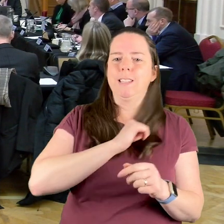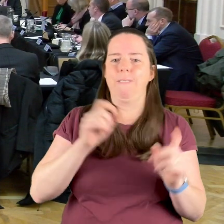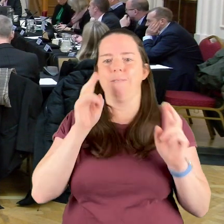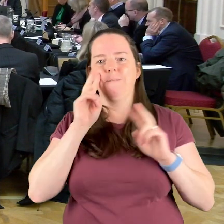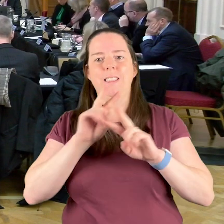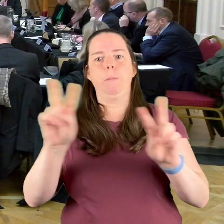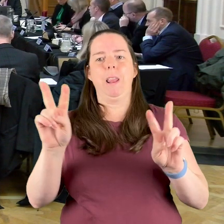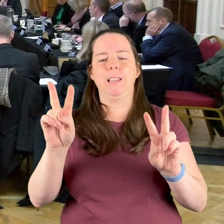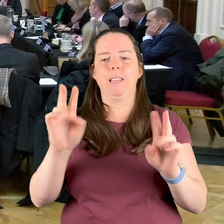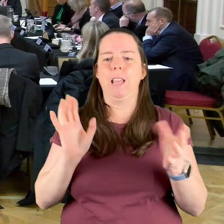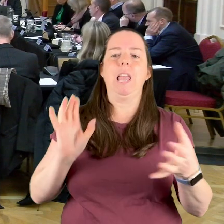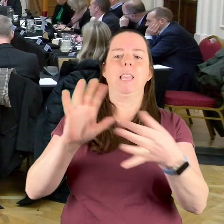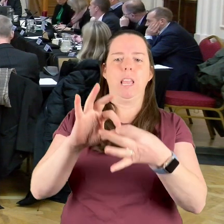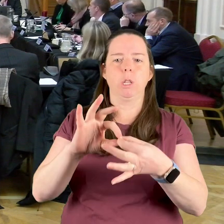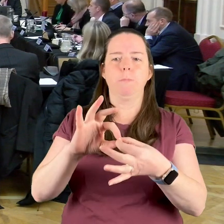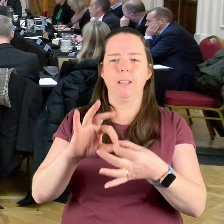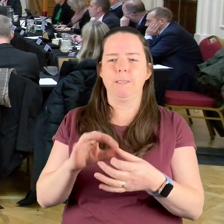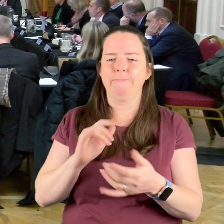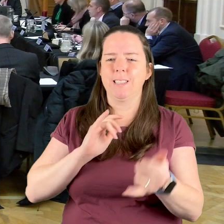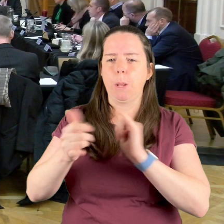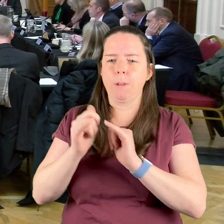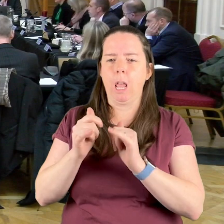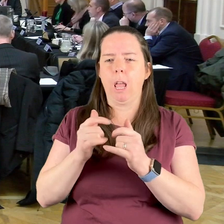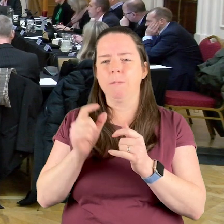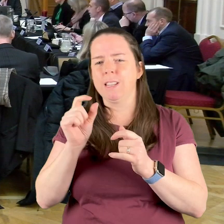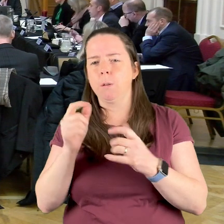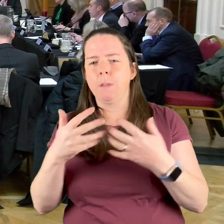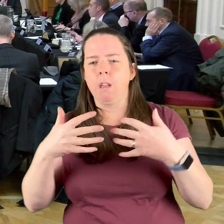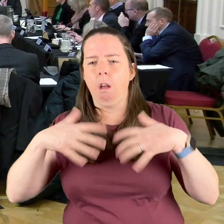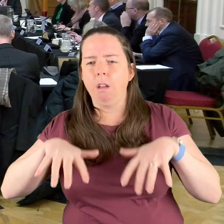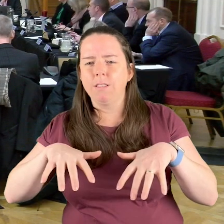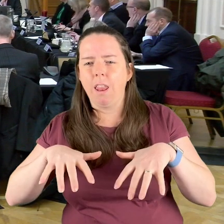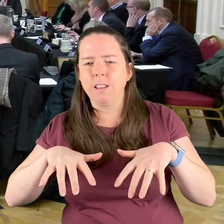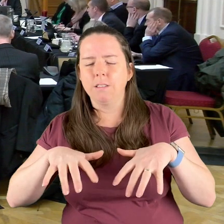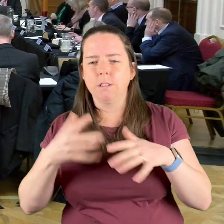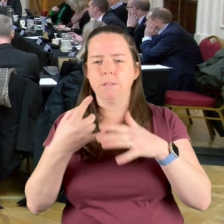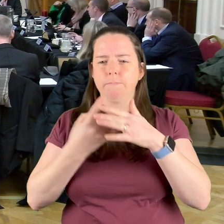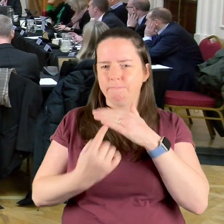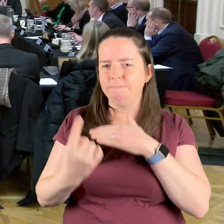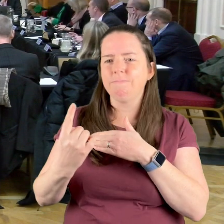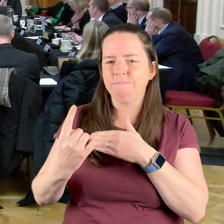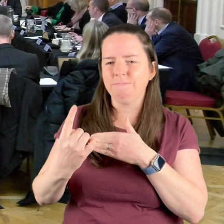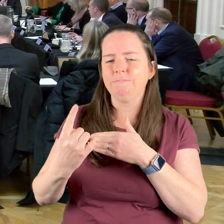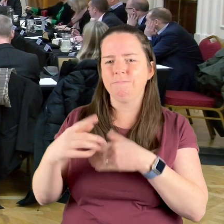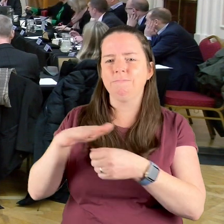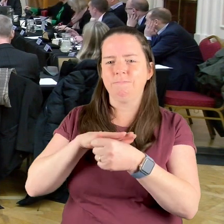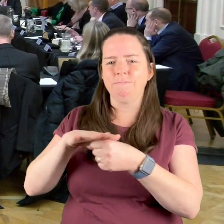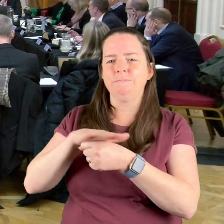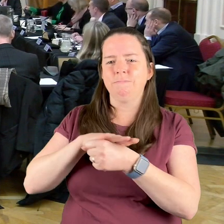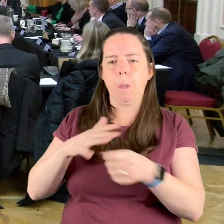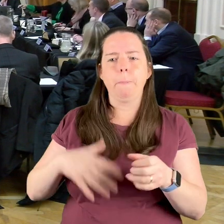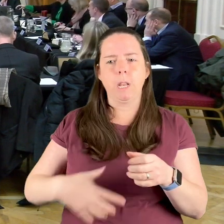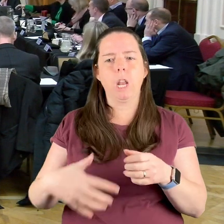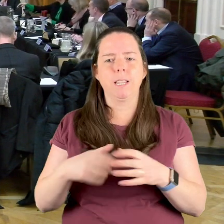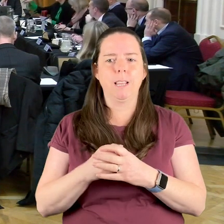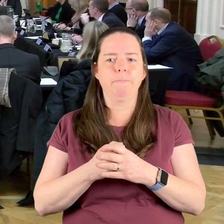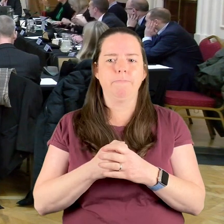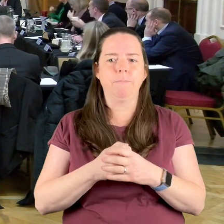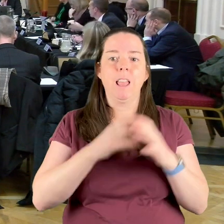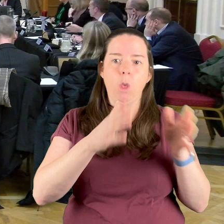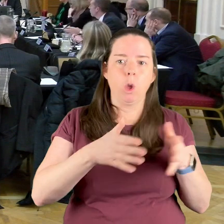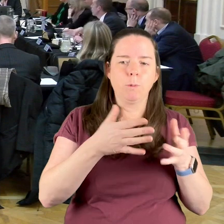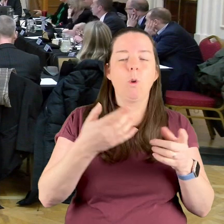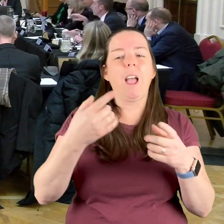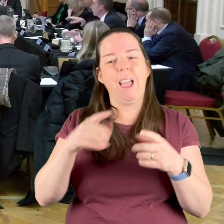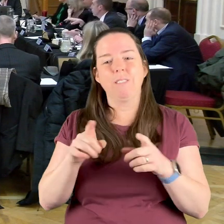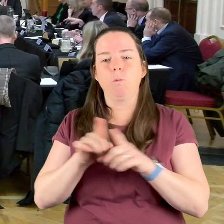openness, honesty, visibility, and engagement. It is sometimes a bit of an isolated space,